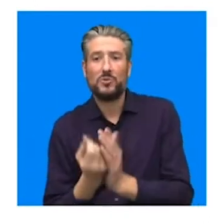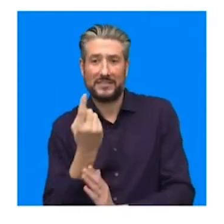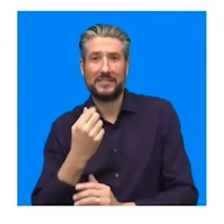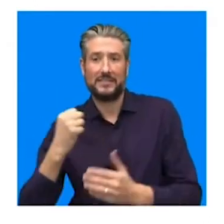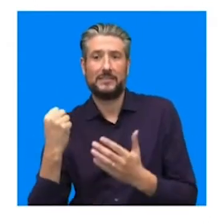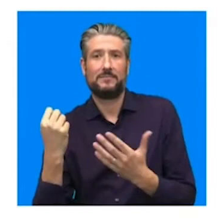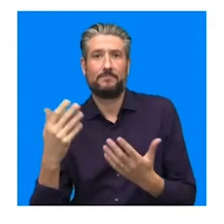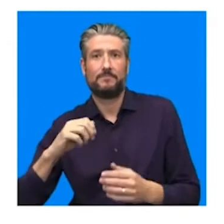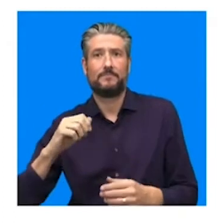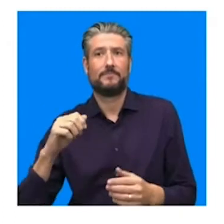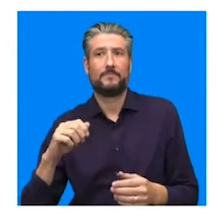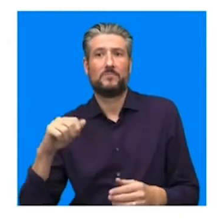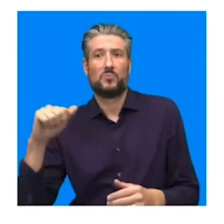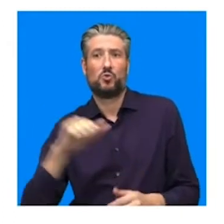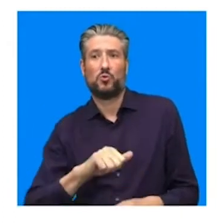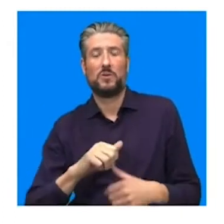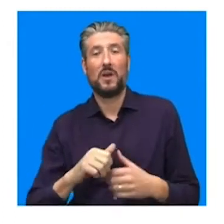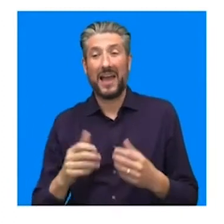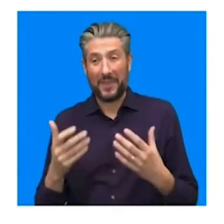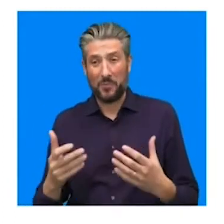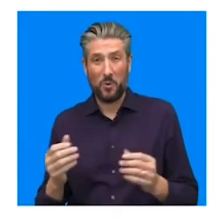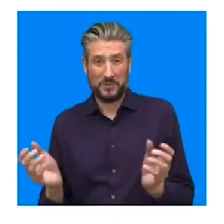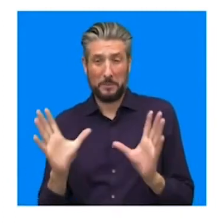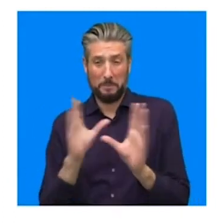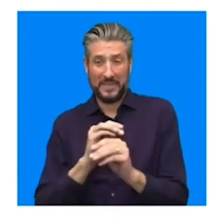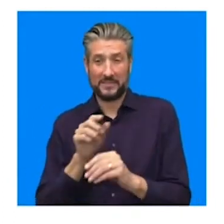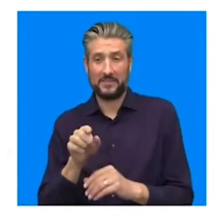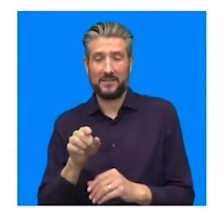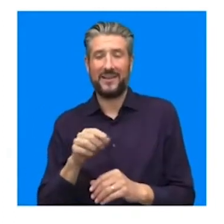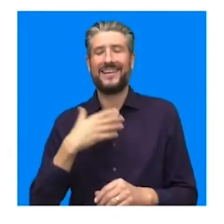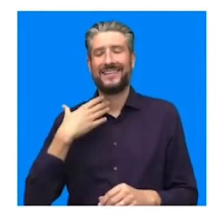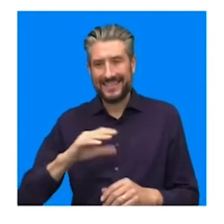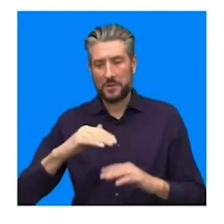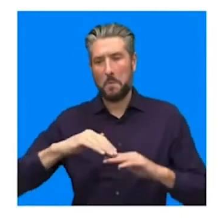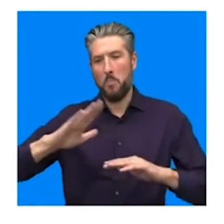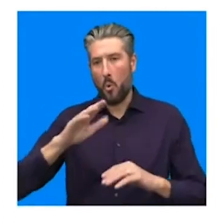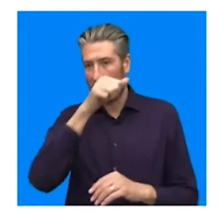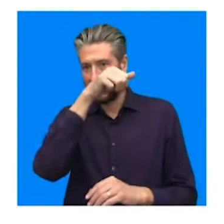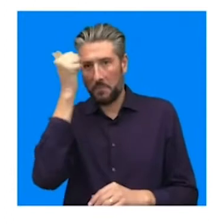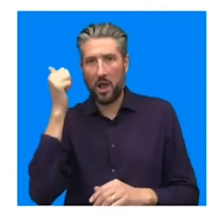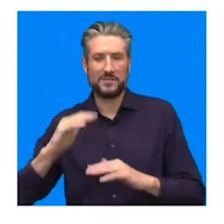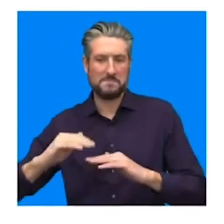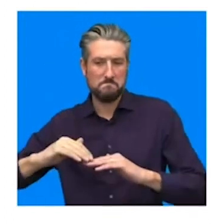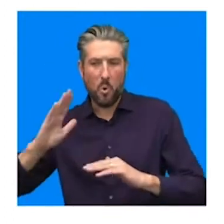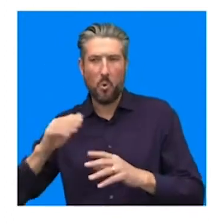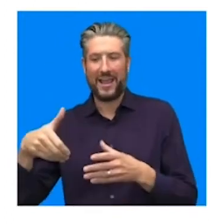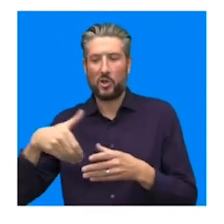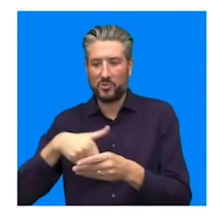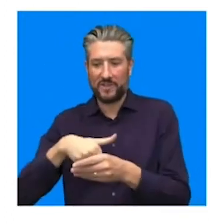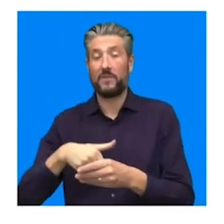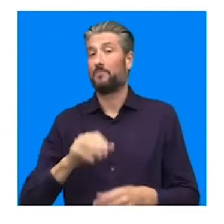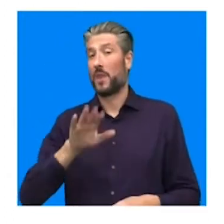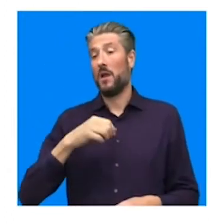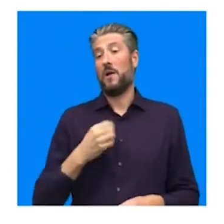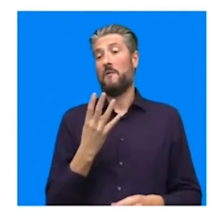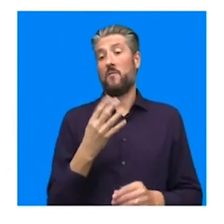in-migration to cities. We're missing an opportunity to be not just smarter, but also more inclusive. And so about 4 years ago, we launched an